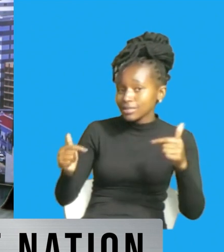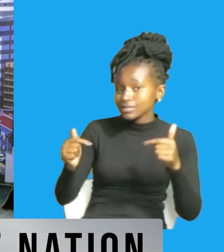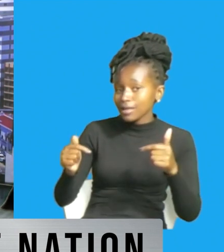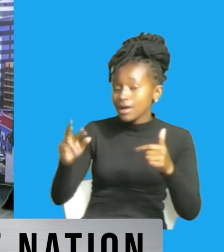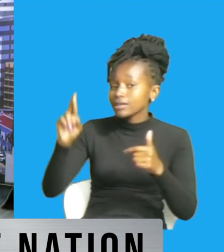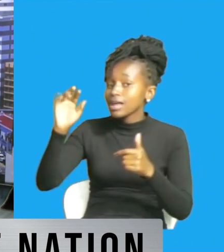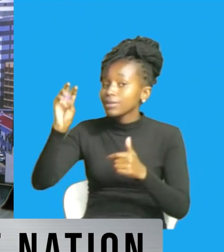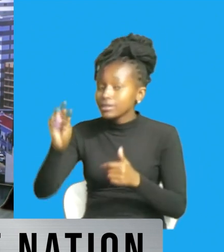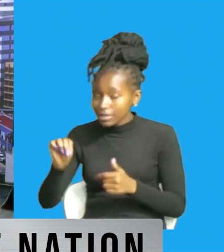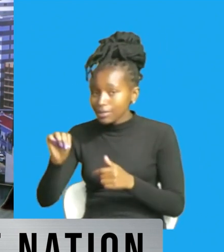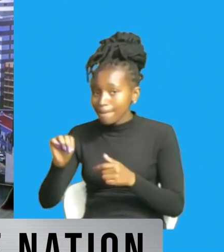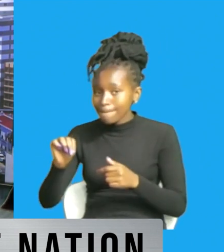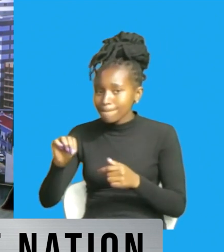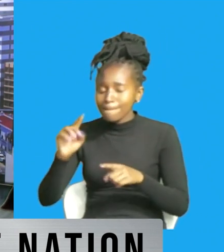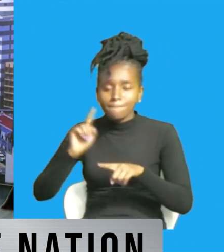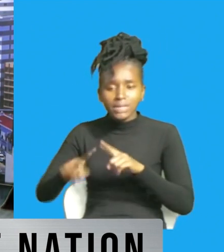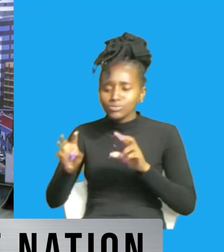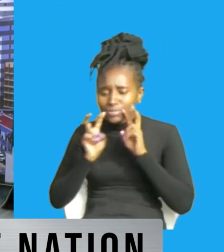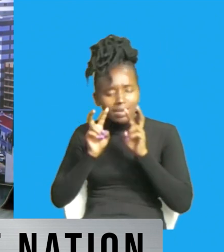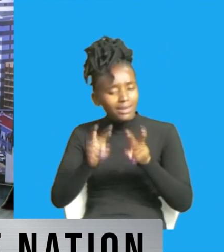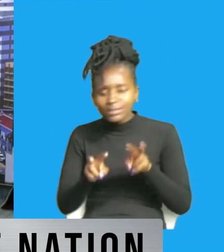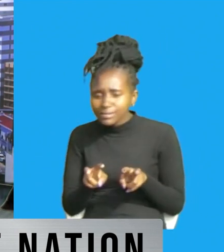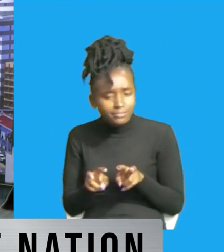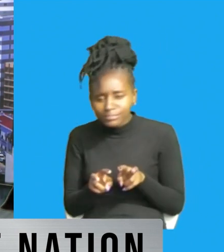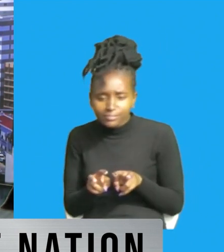I was sad about Bayern Munich and Man City. Yeah.